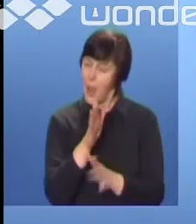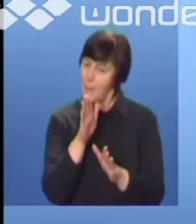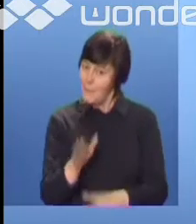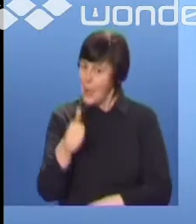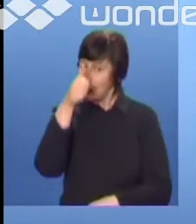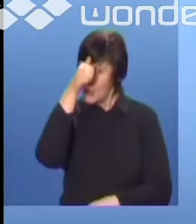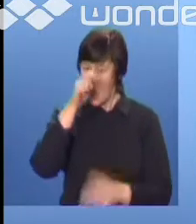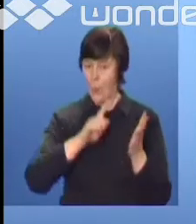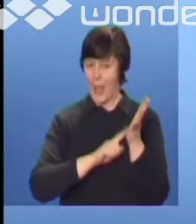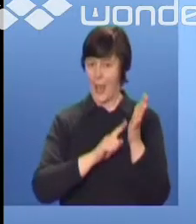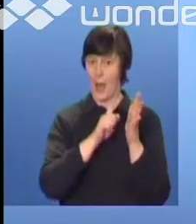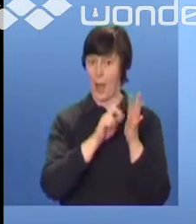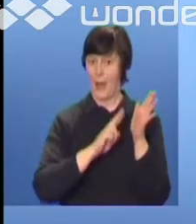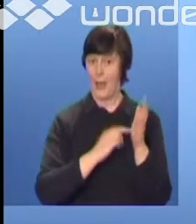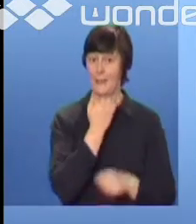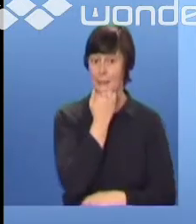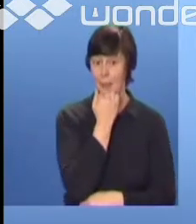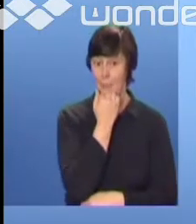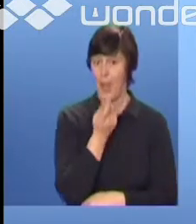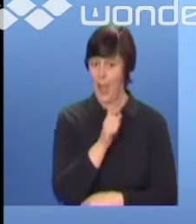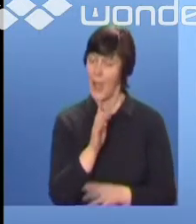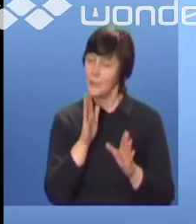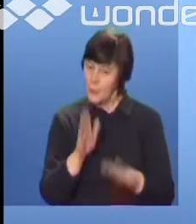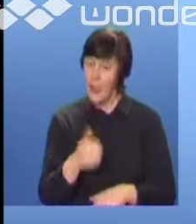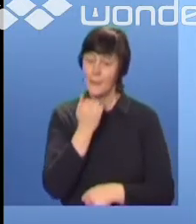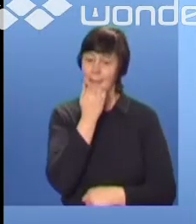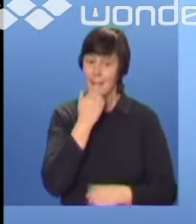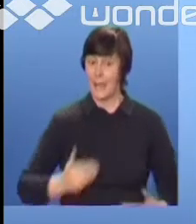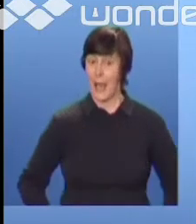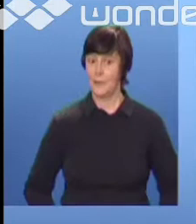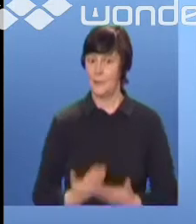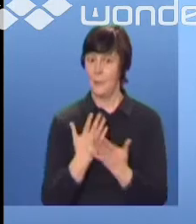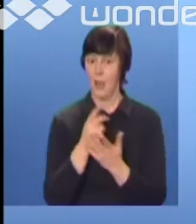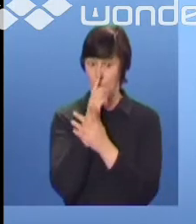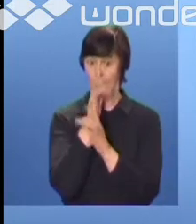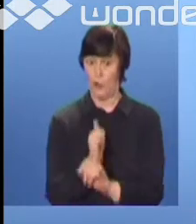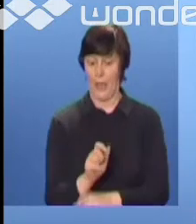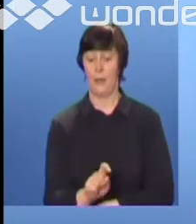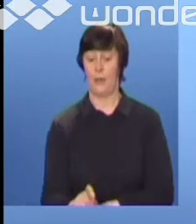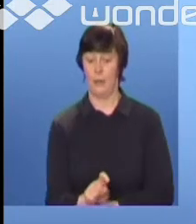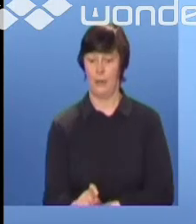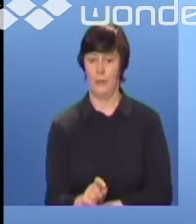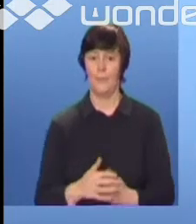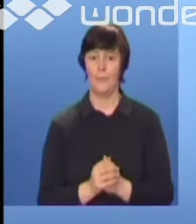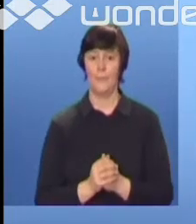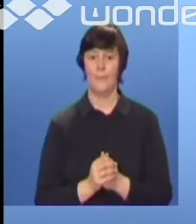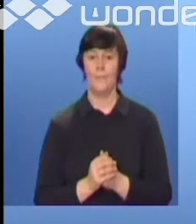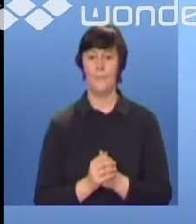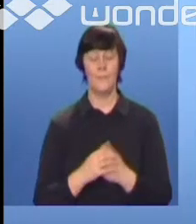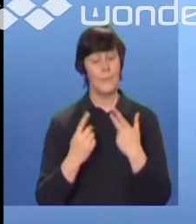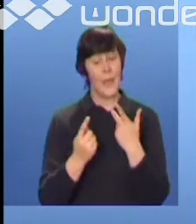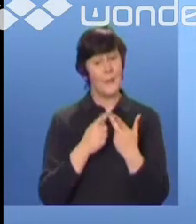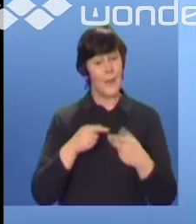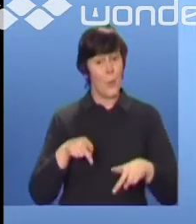system, but you will need to have your Locata identification number to hand and enter your date of birth as a security measure before using the